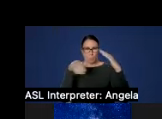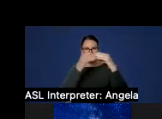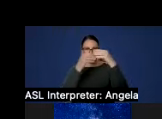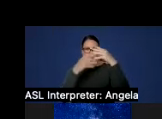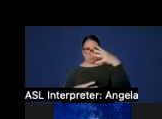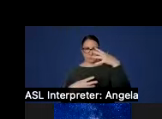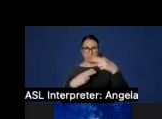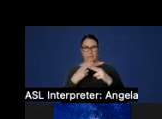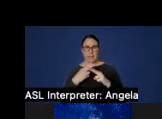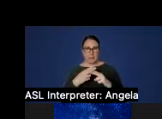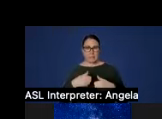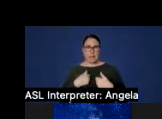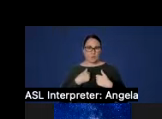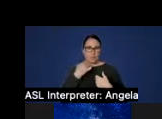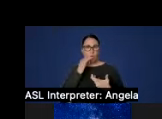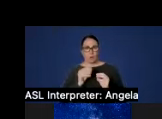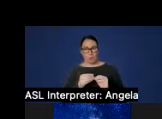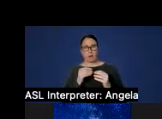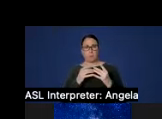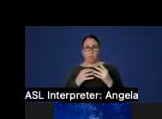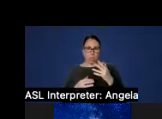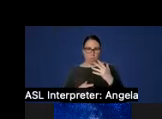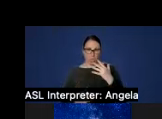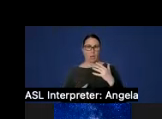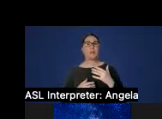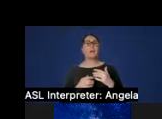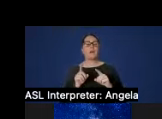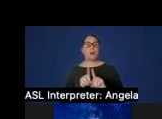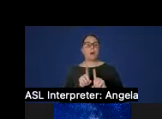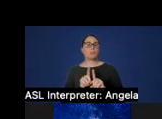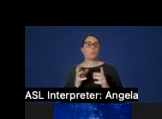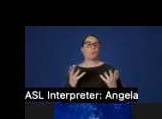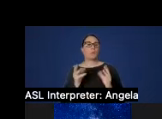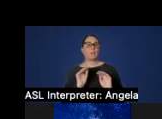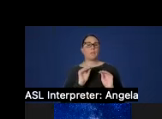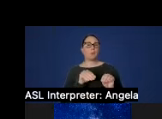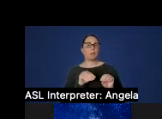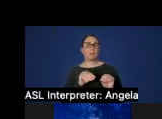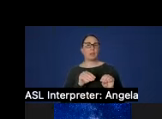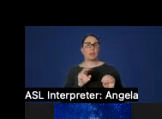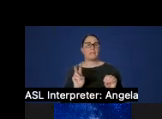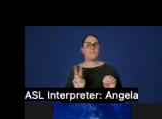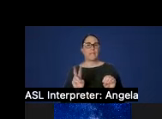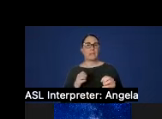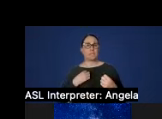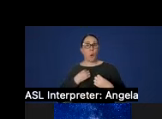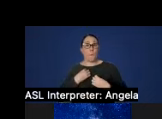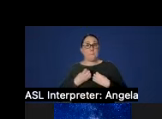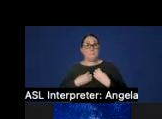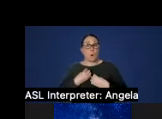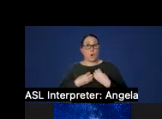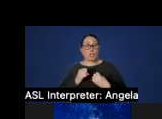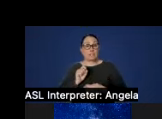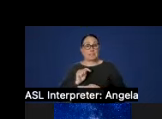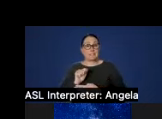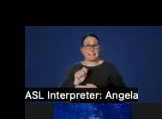names, address, phone numbers. Also what they put in there is like victim's emotional state. And they have a way of like wording